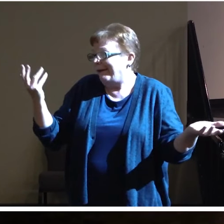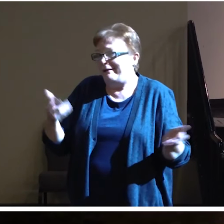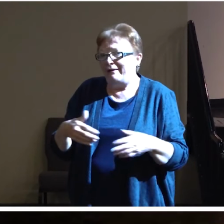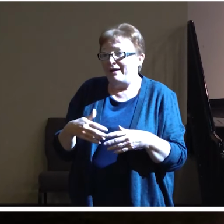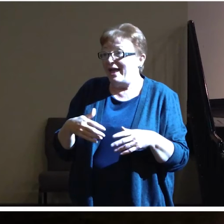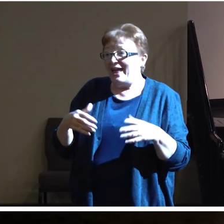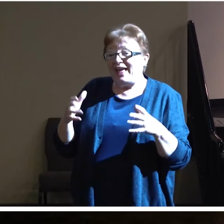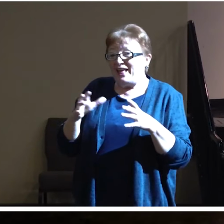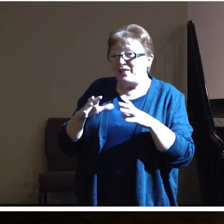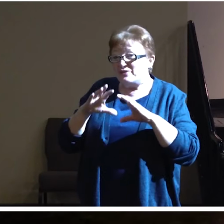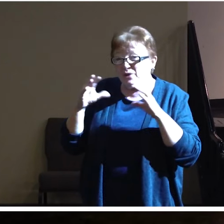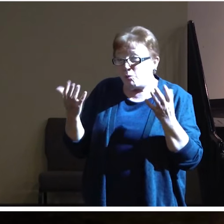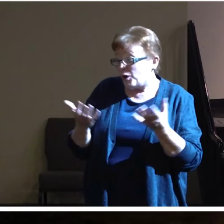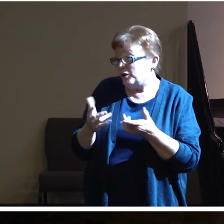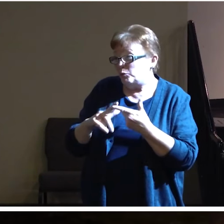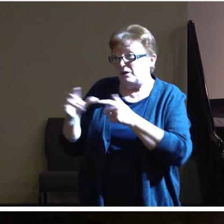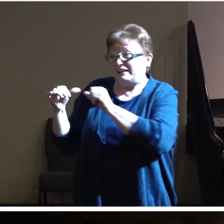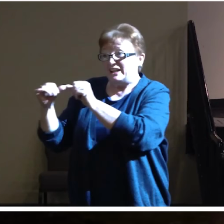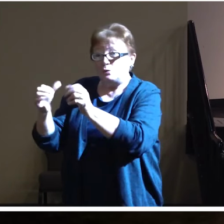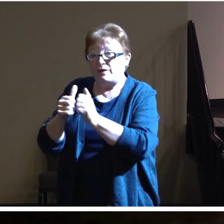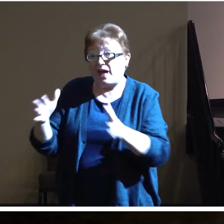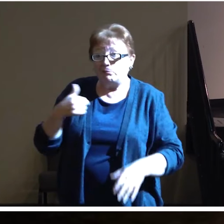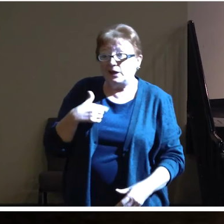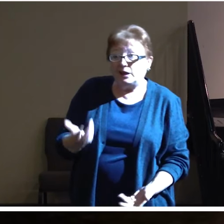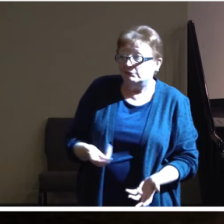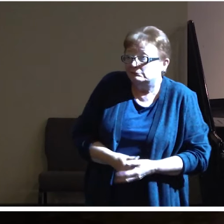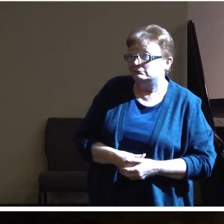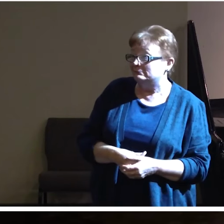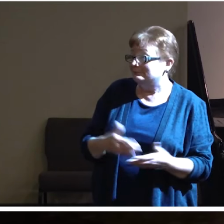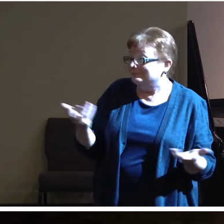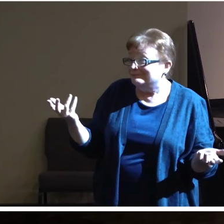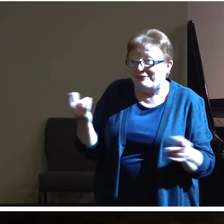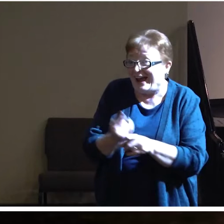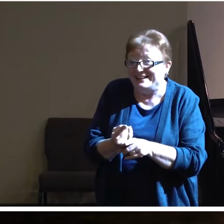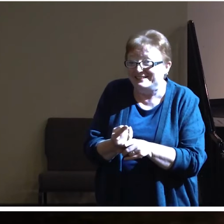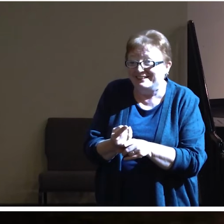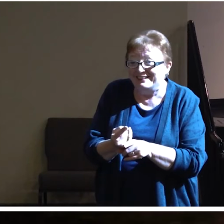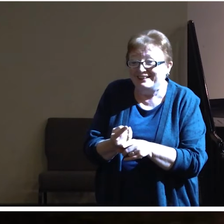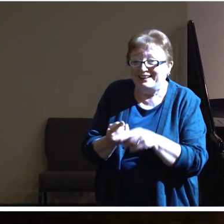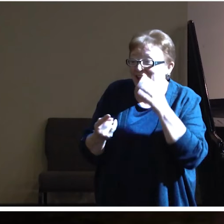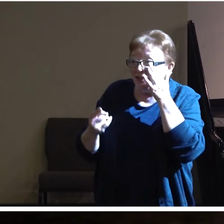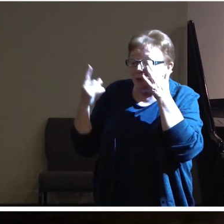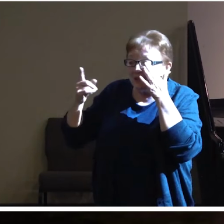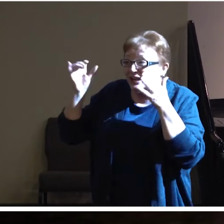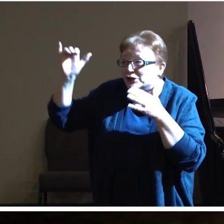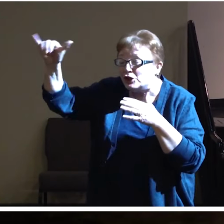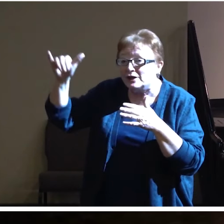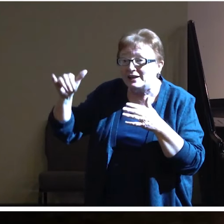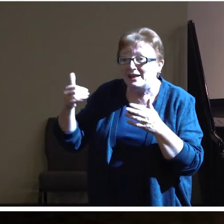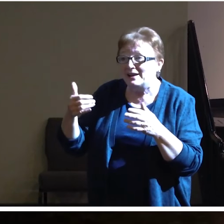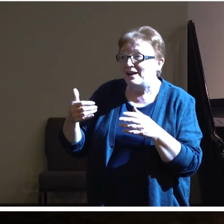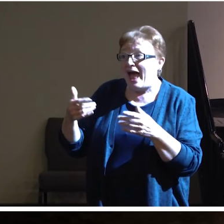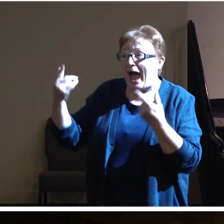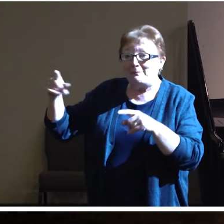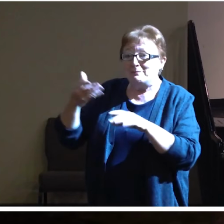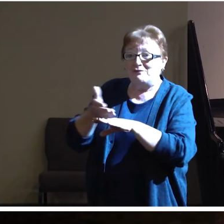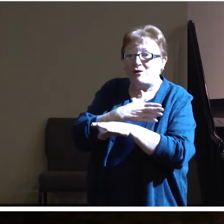Is the world not going to go on without you? There was an eternity that existed before you ever showed up, before I ever showed up.